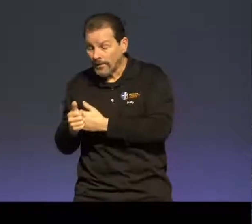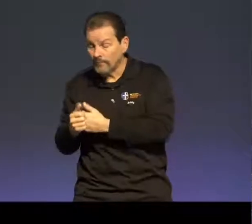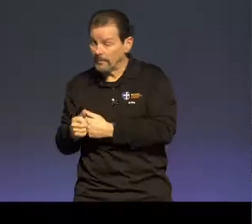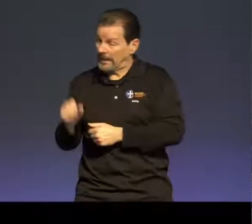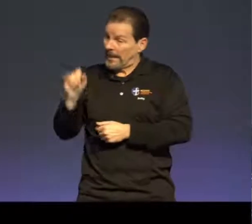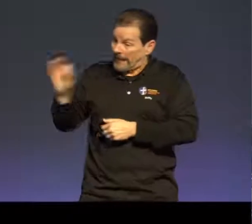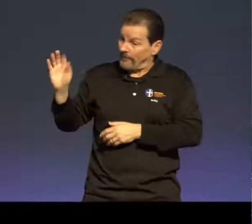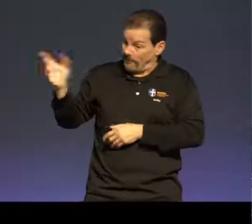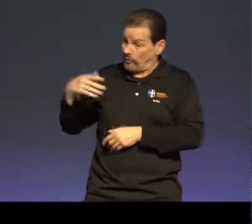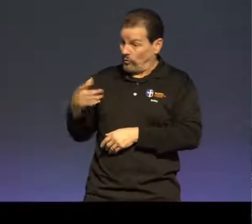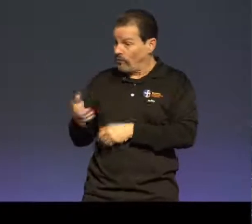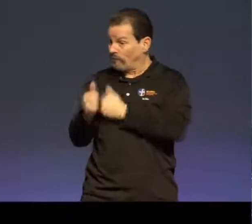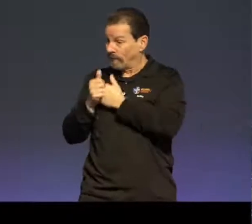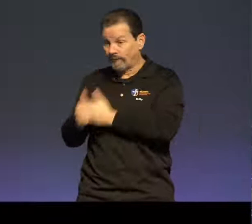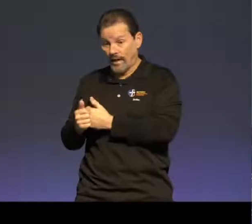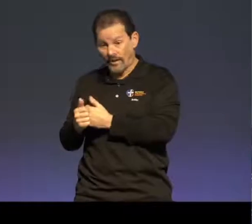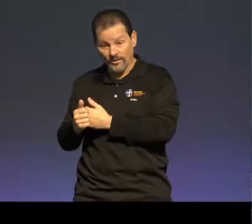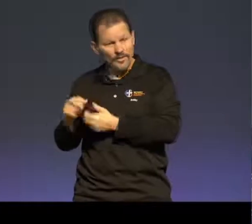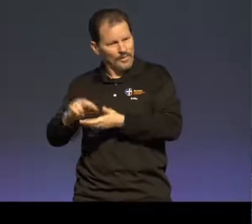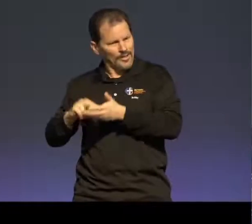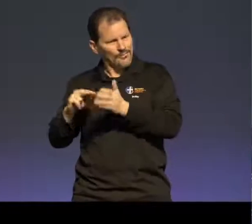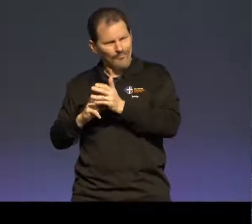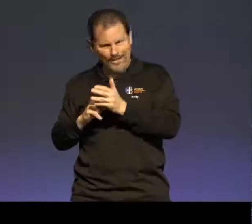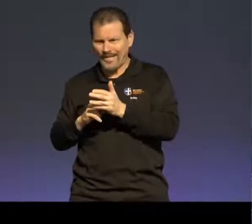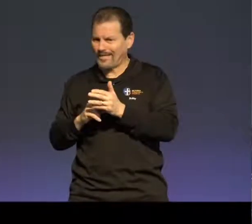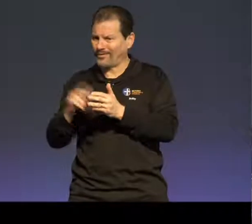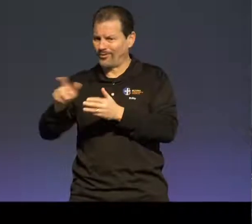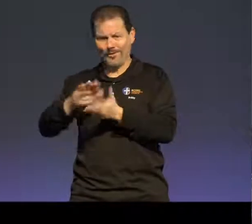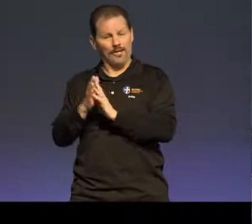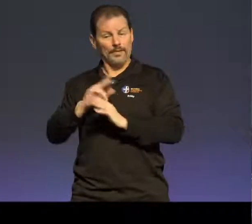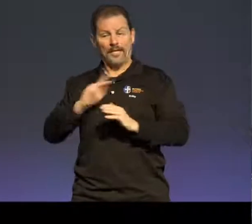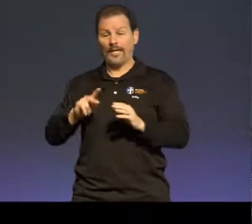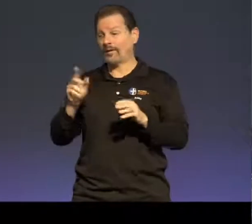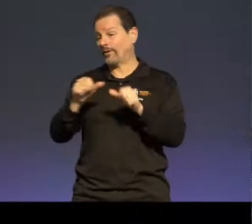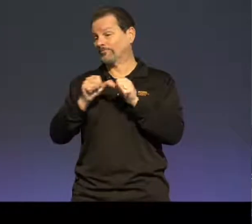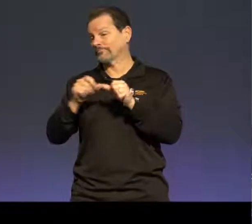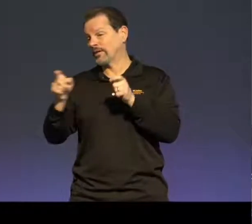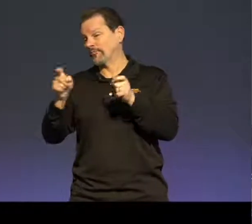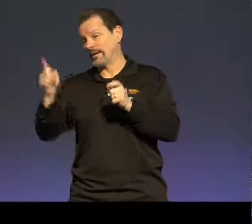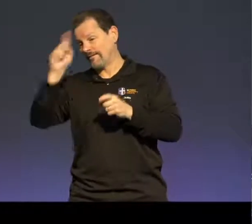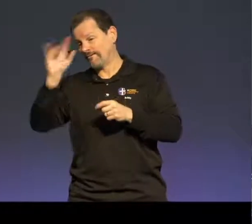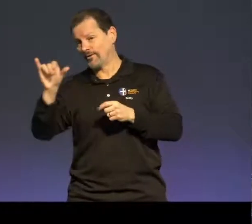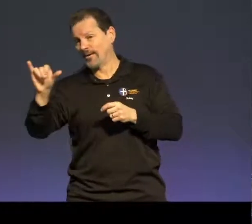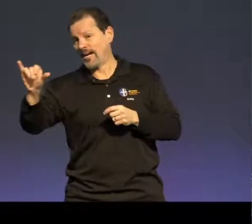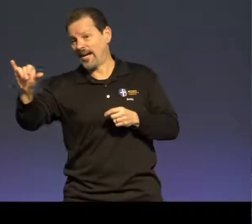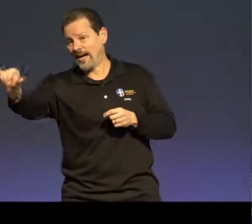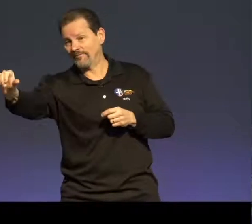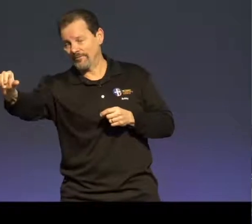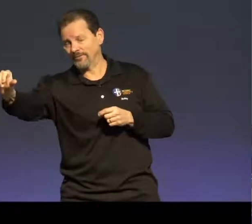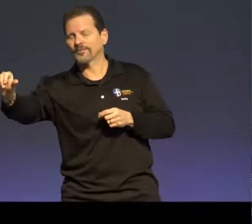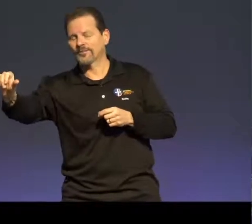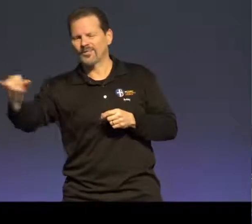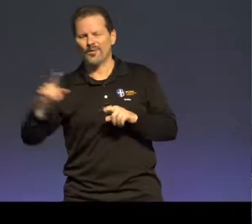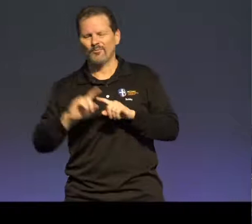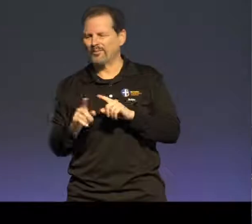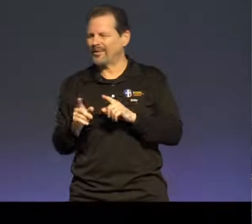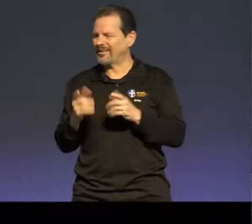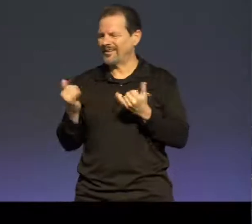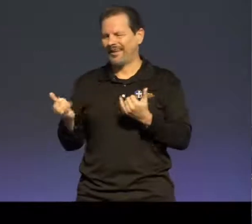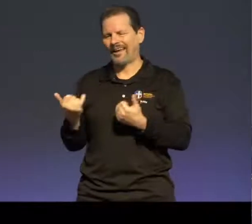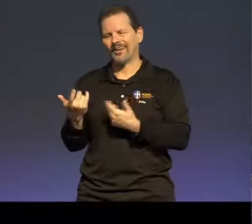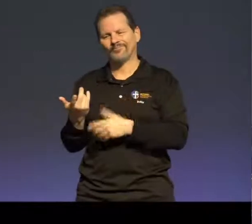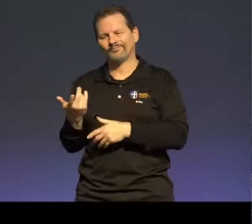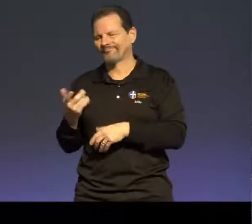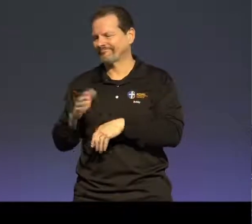For then the Lord would have established your kingdom over Israel forever. But now your kingdom shall not